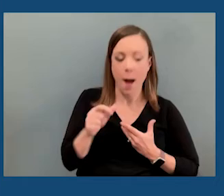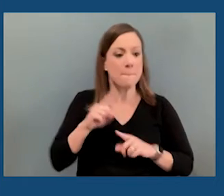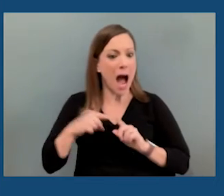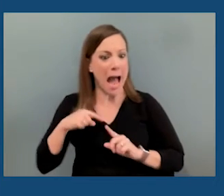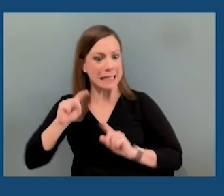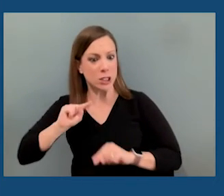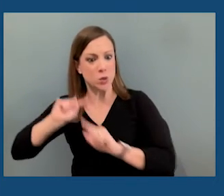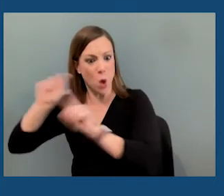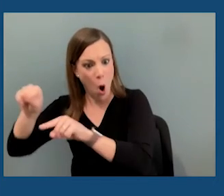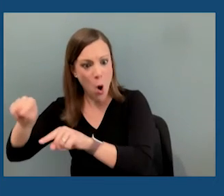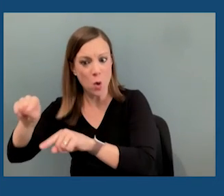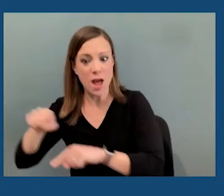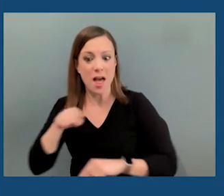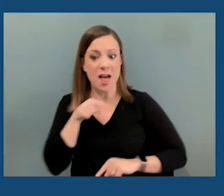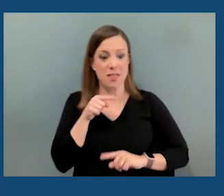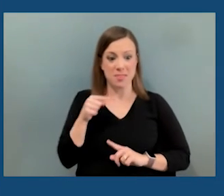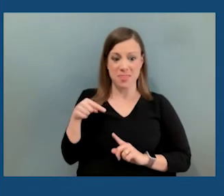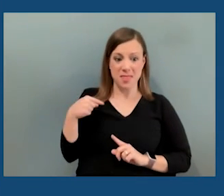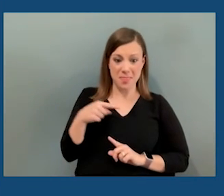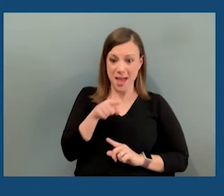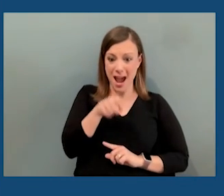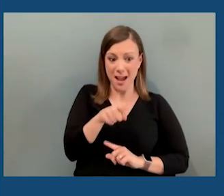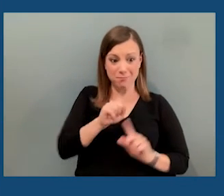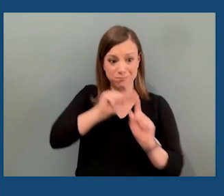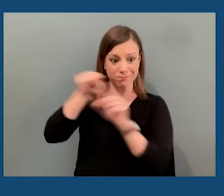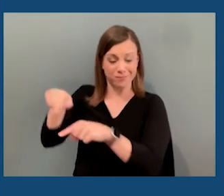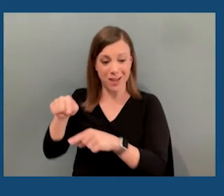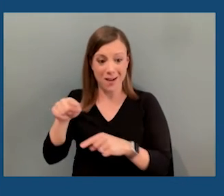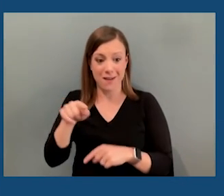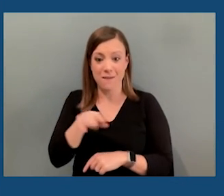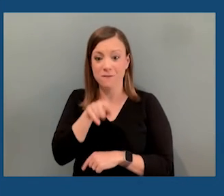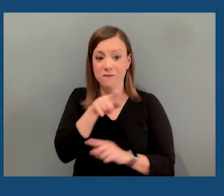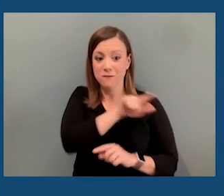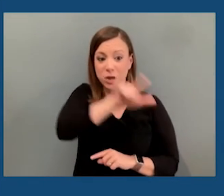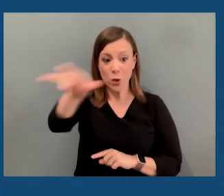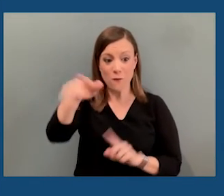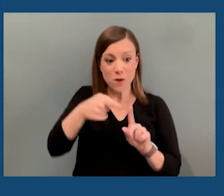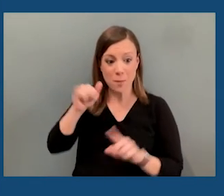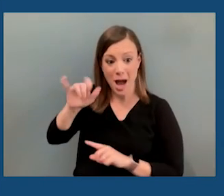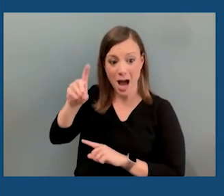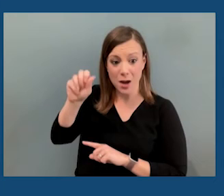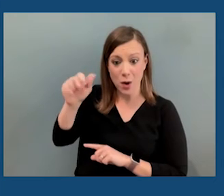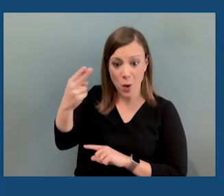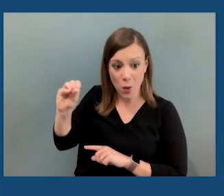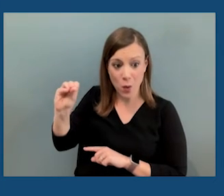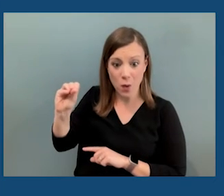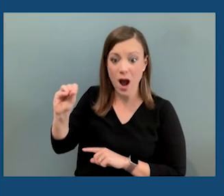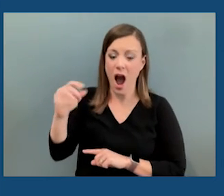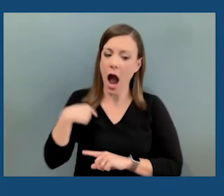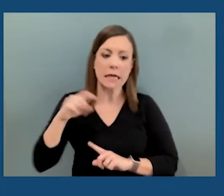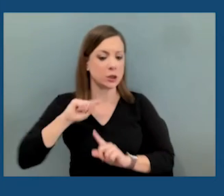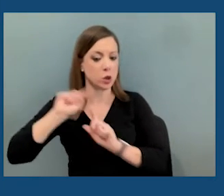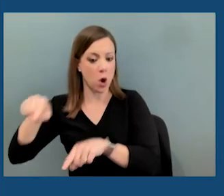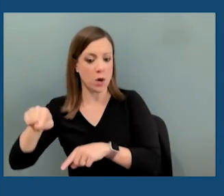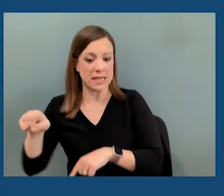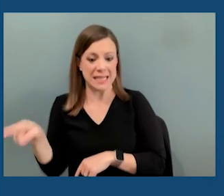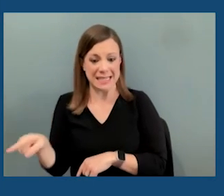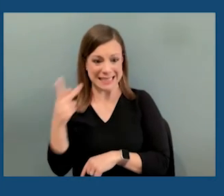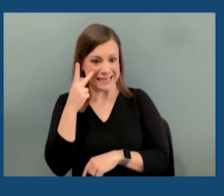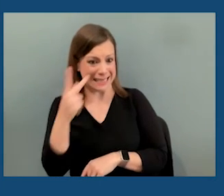the way in from Idaho, and I was not going to miss this meeting. I'm also thinking, oh, he's going to see this snow and say, no, I'm not going to deal with